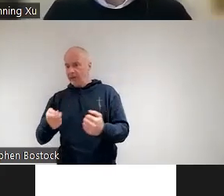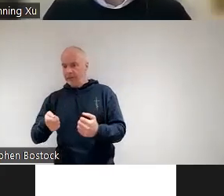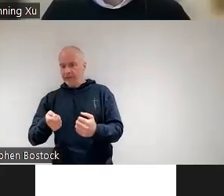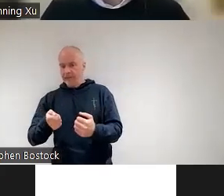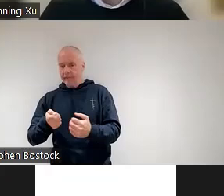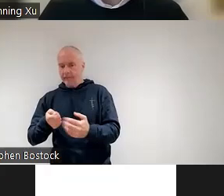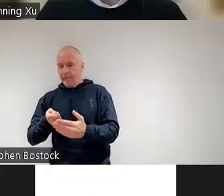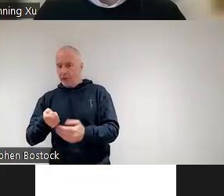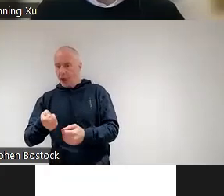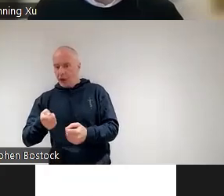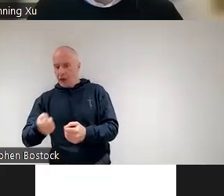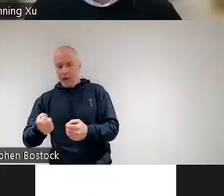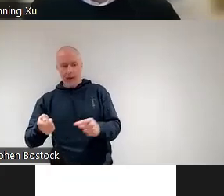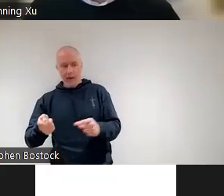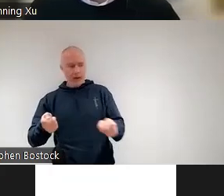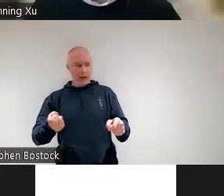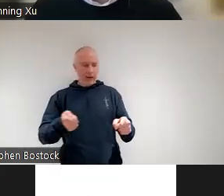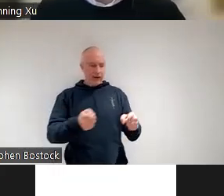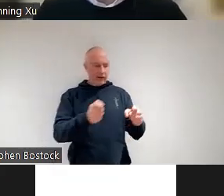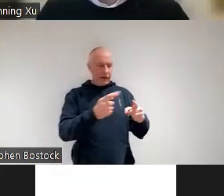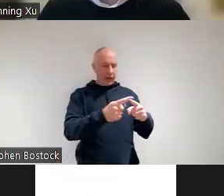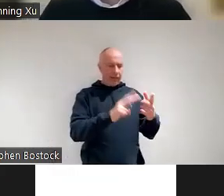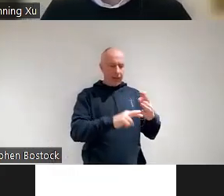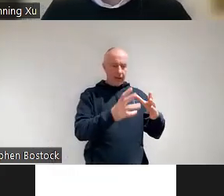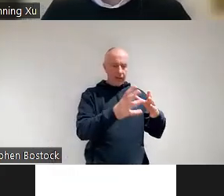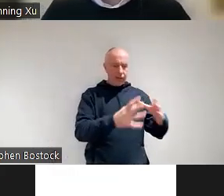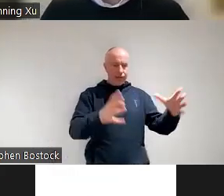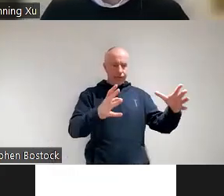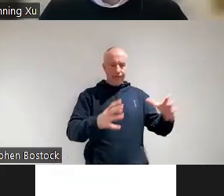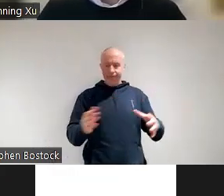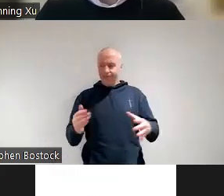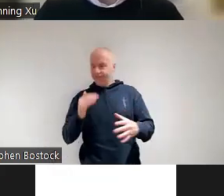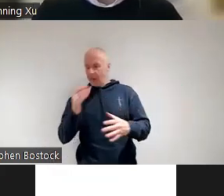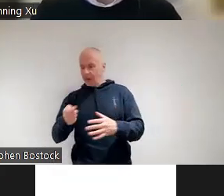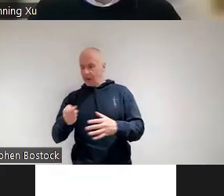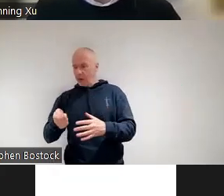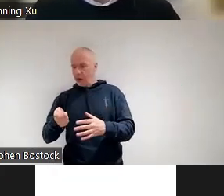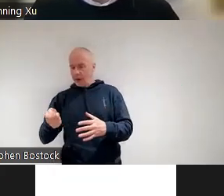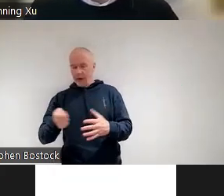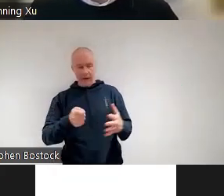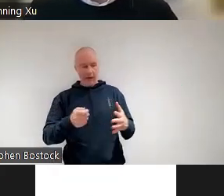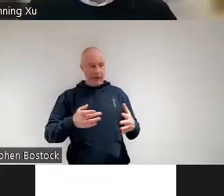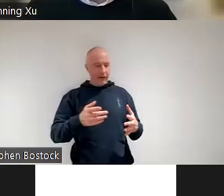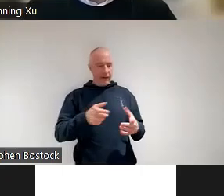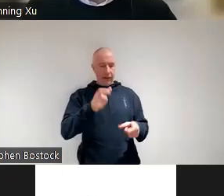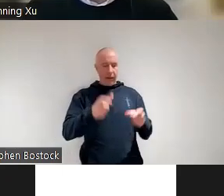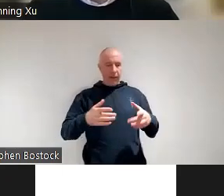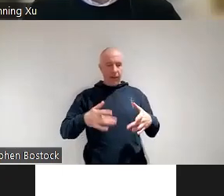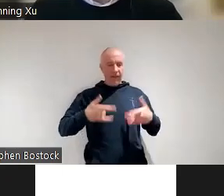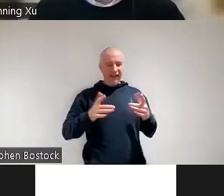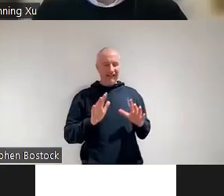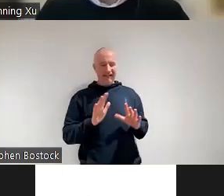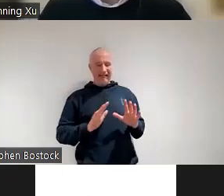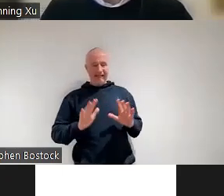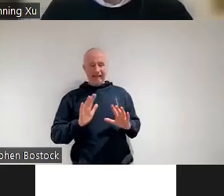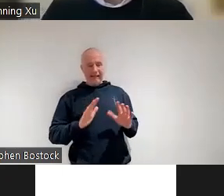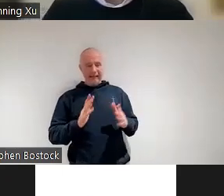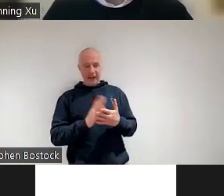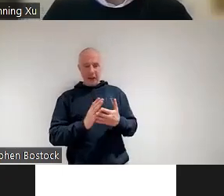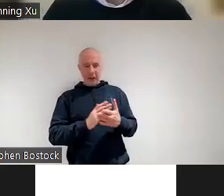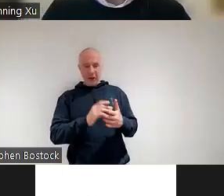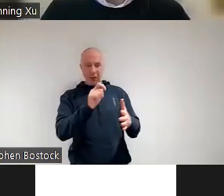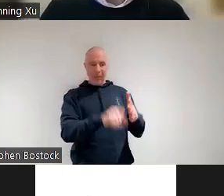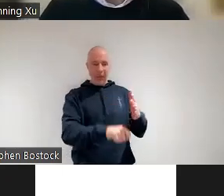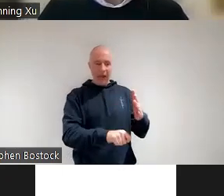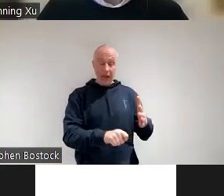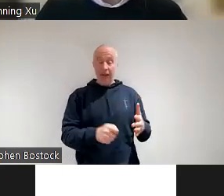to support the growth of EV, that is where people will feel reluctant to move into the electrical vehicles. But you could argue